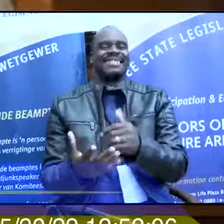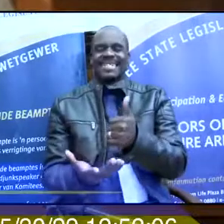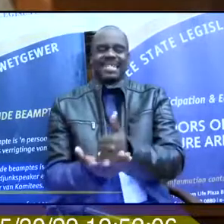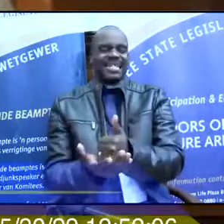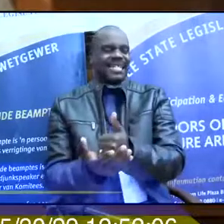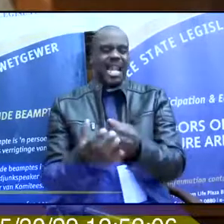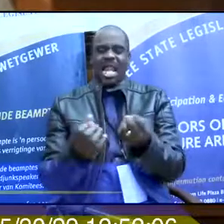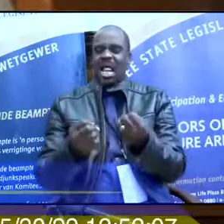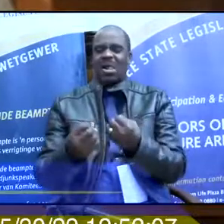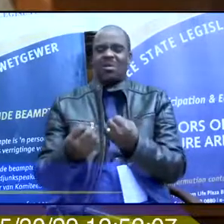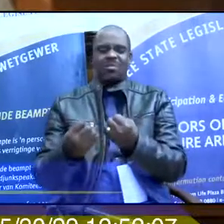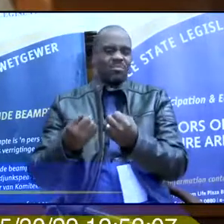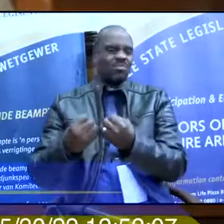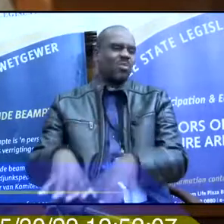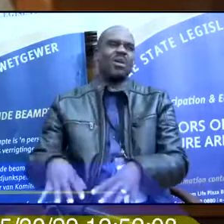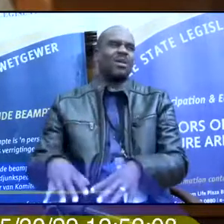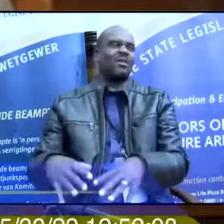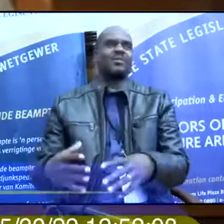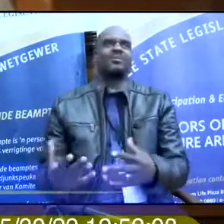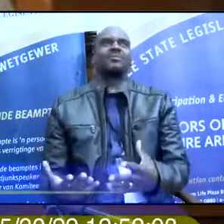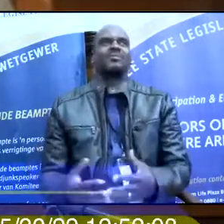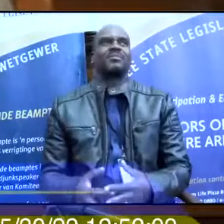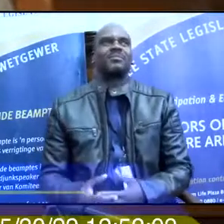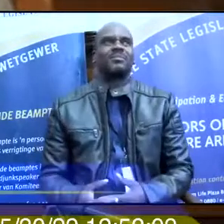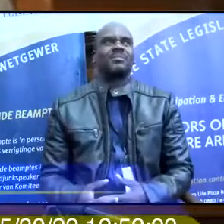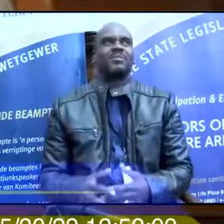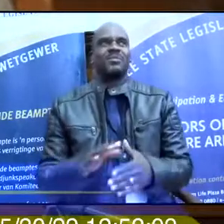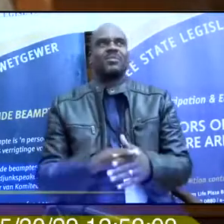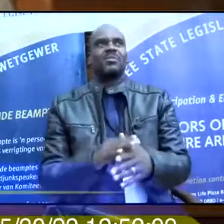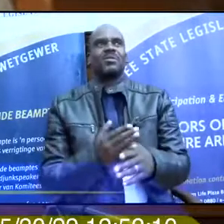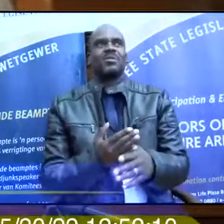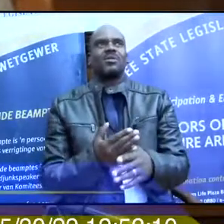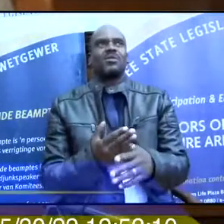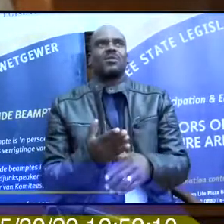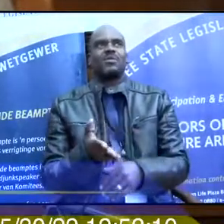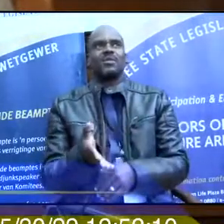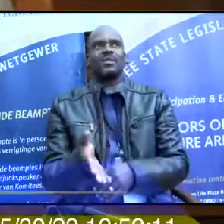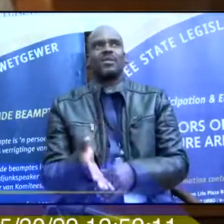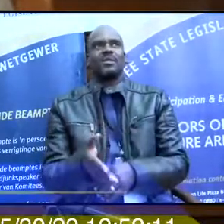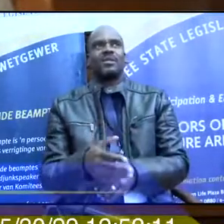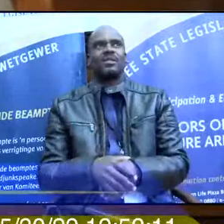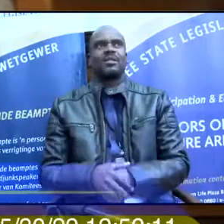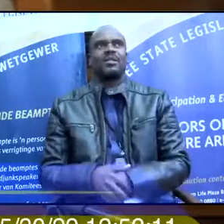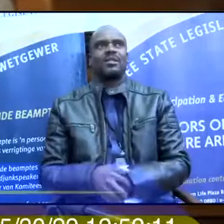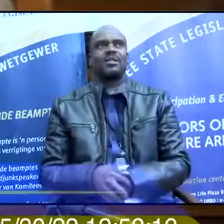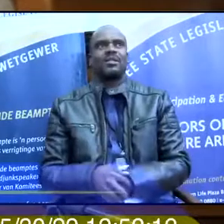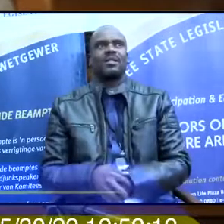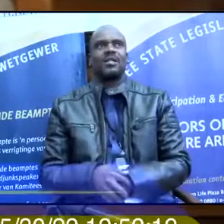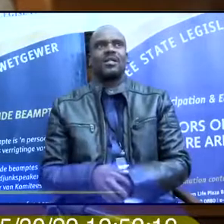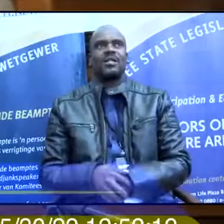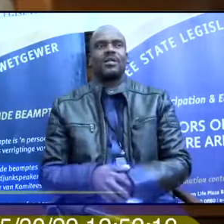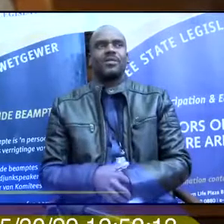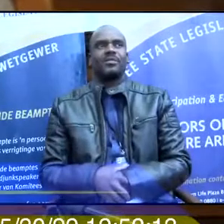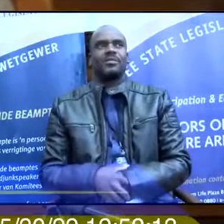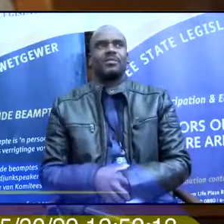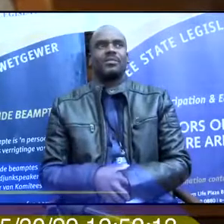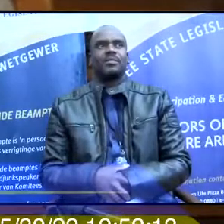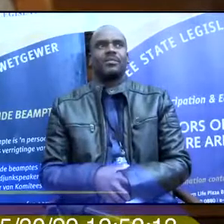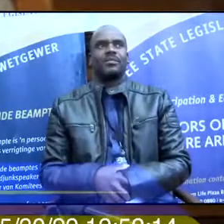feet both because of illness but is still without pension